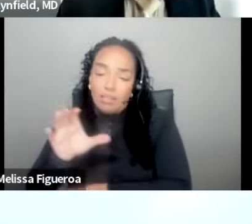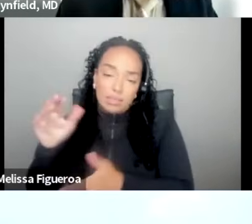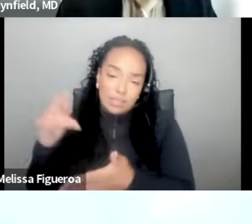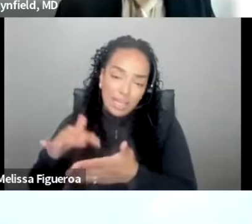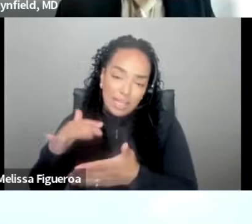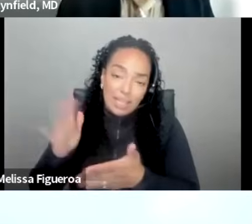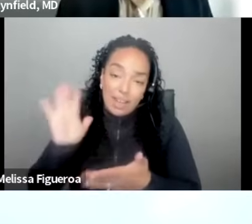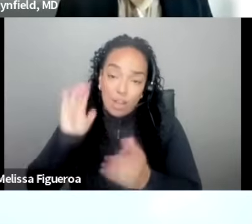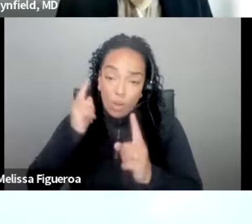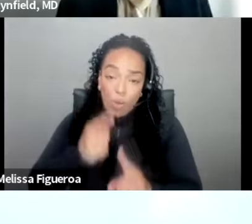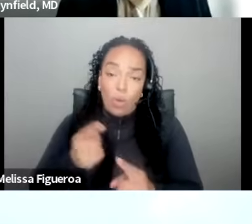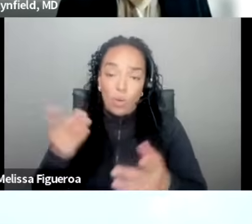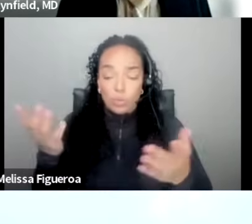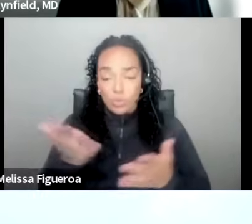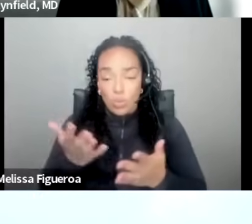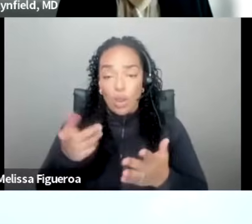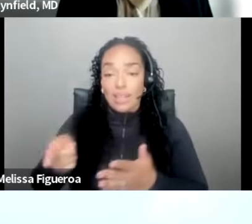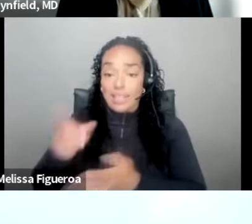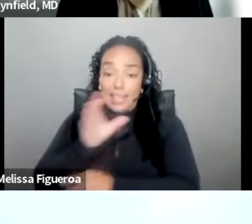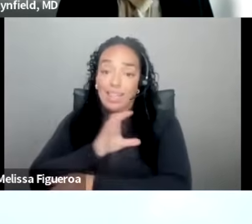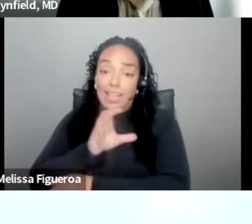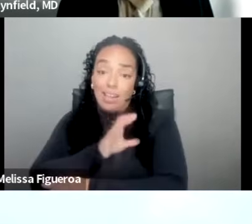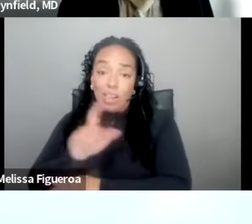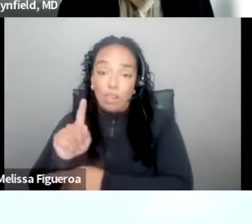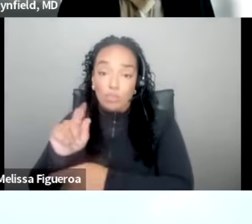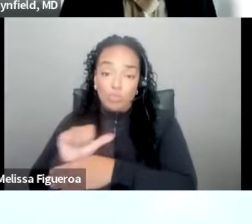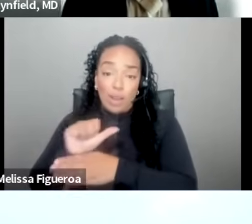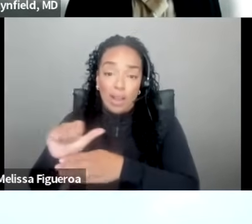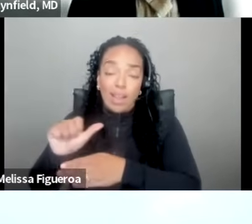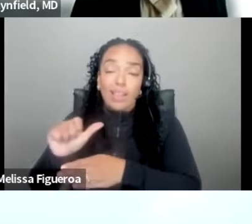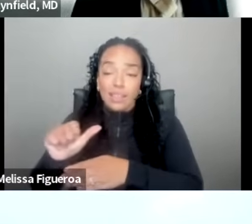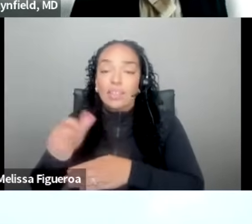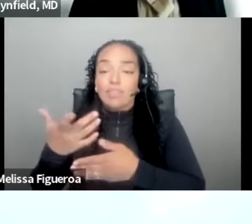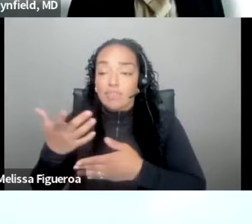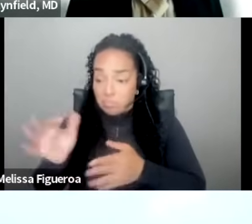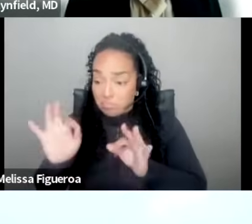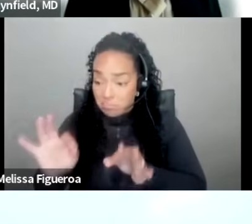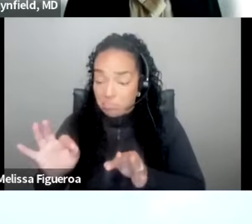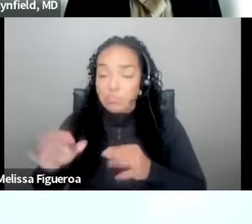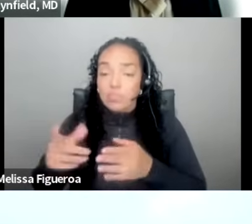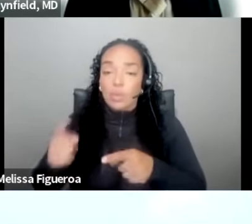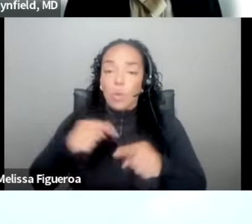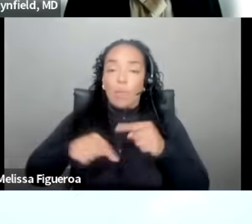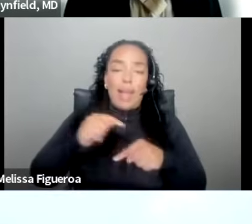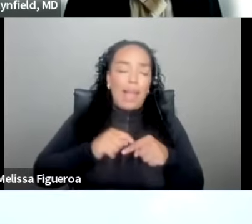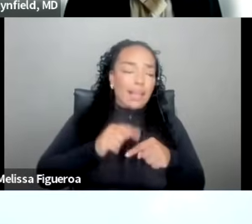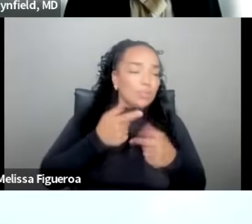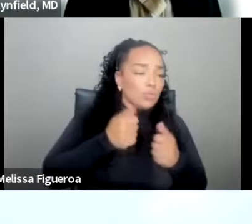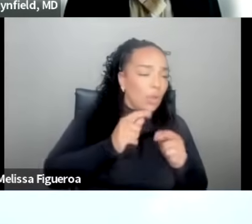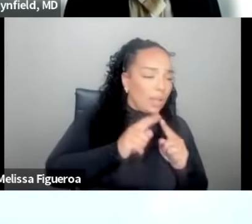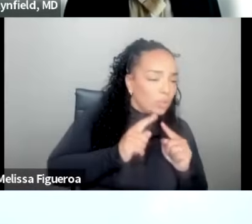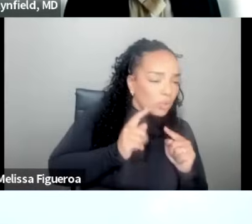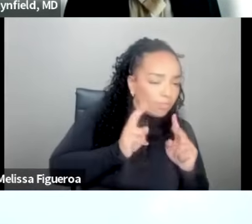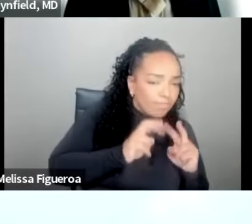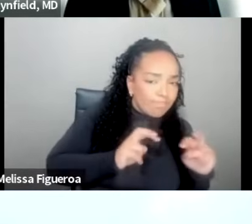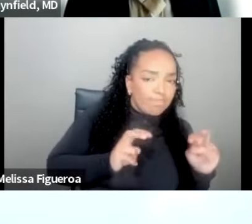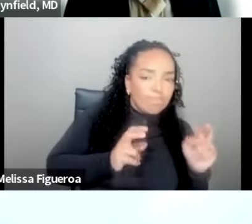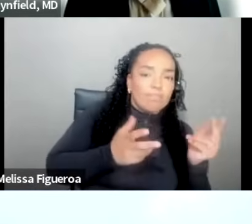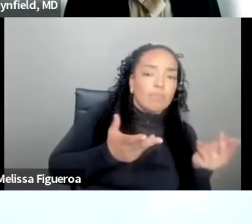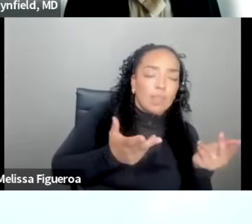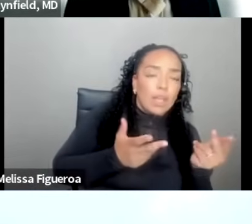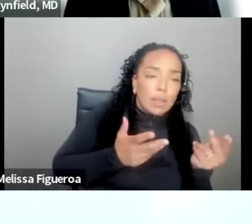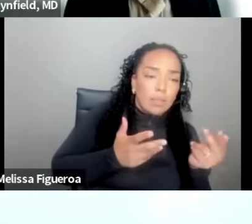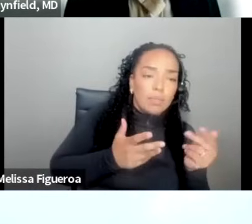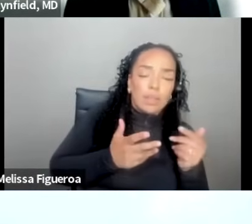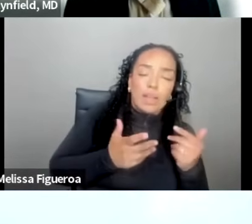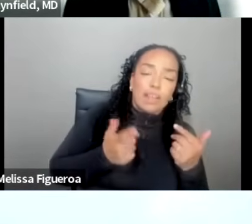outcomes from the clinical trials to go back to the bench and really optimize the vaccines. So it's a